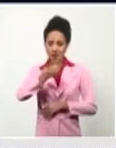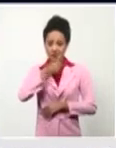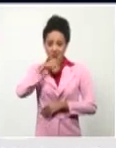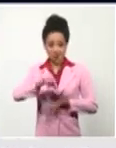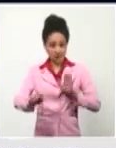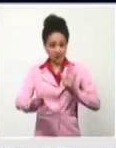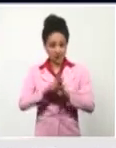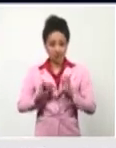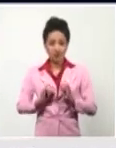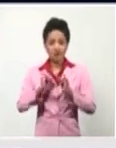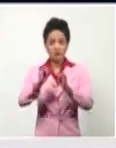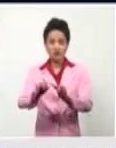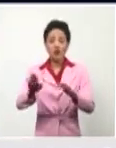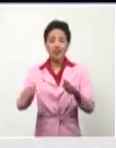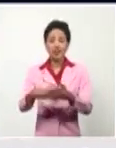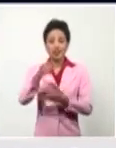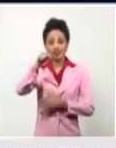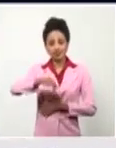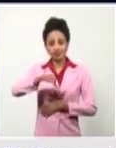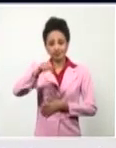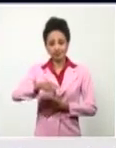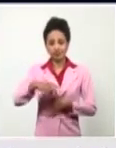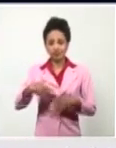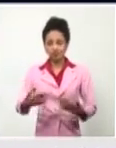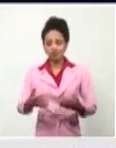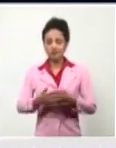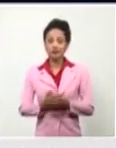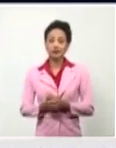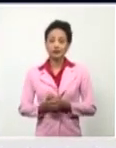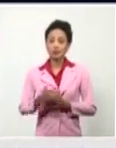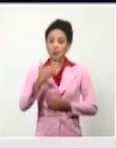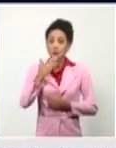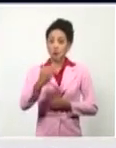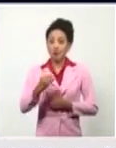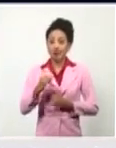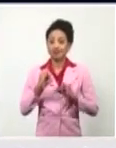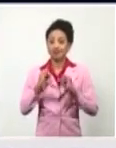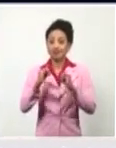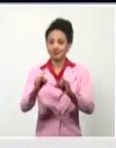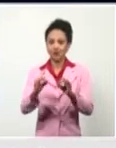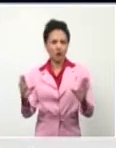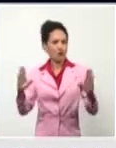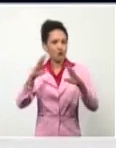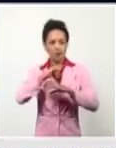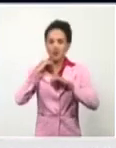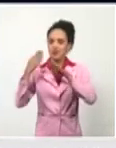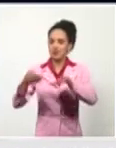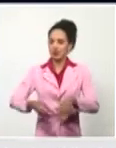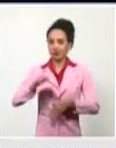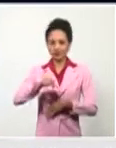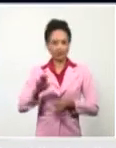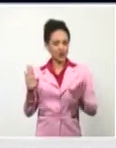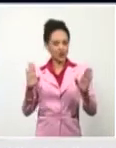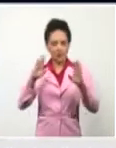We begin today's briefing with the good news that no fatalities were reported